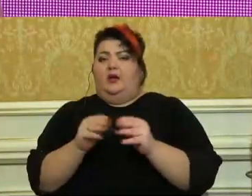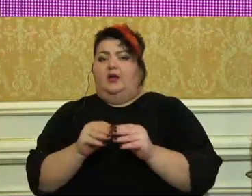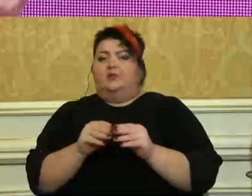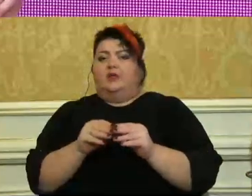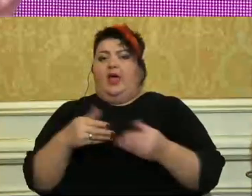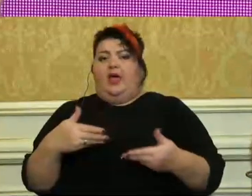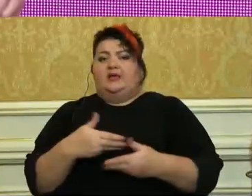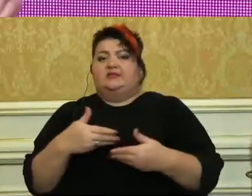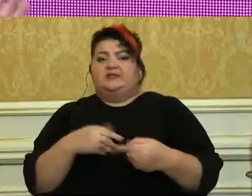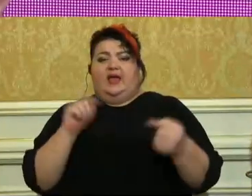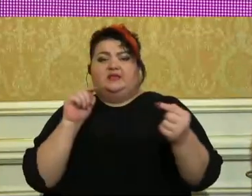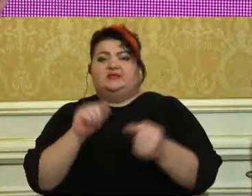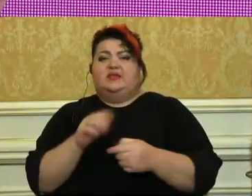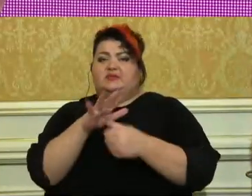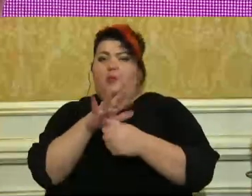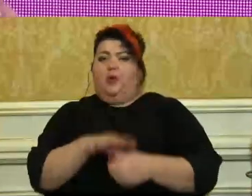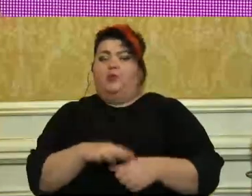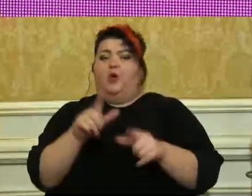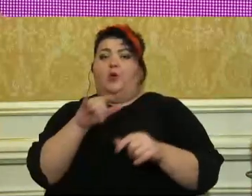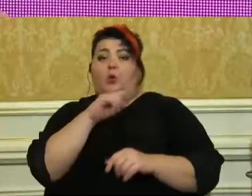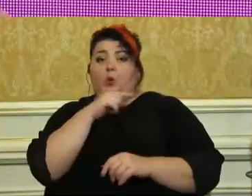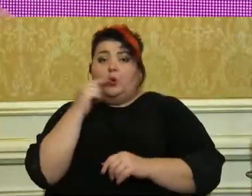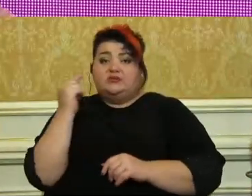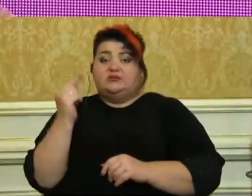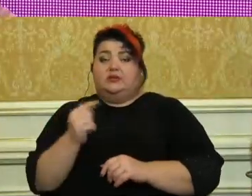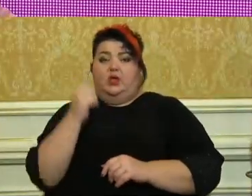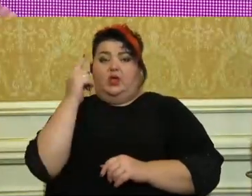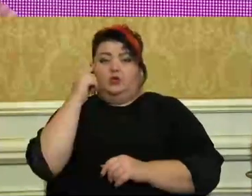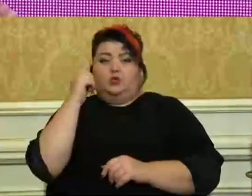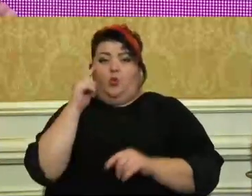In Russia, the Duma has decriminalized